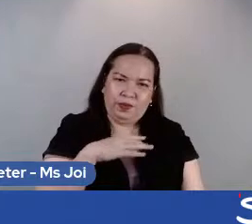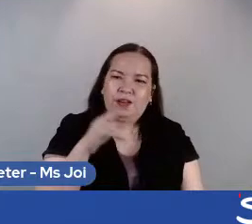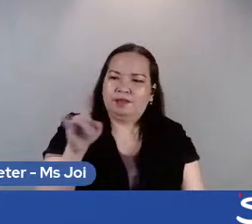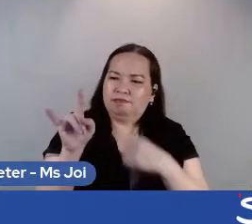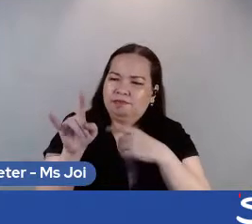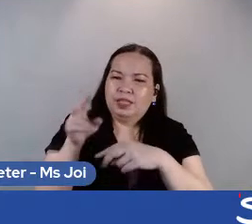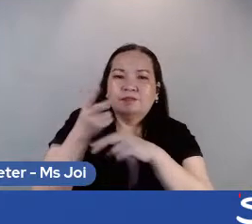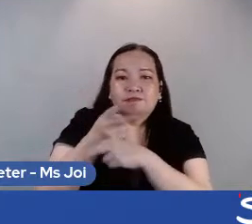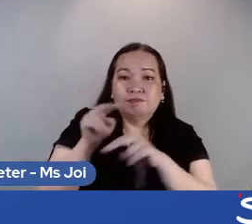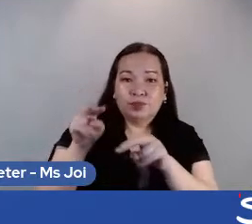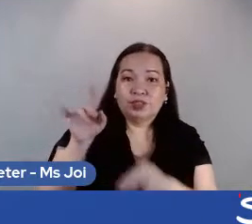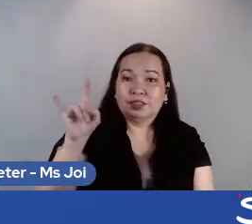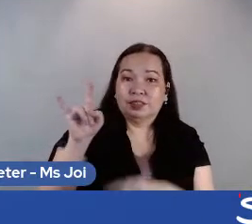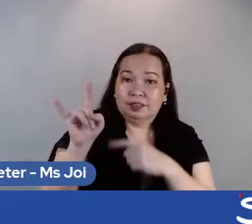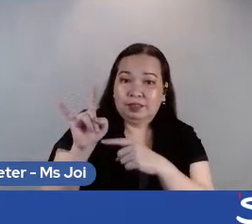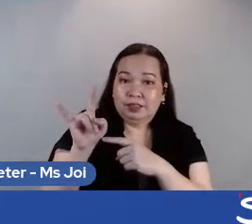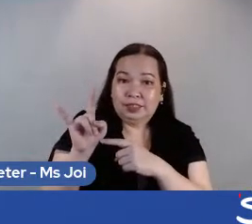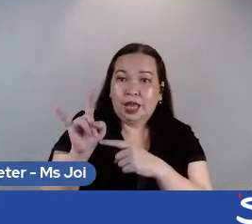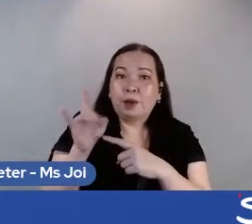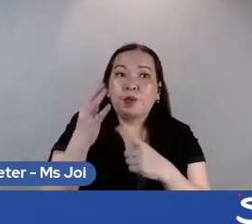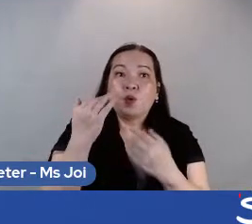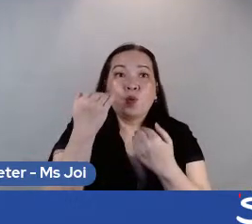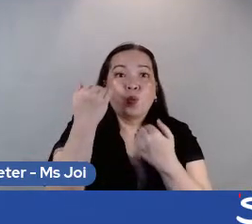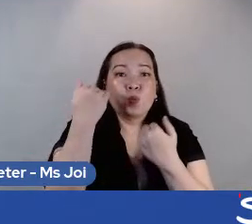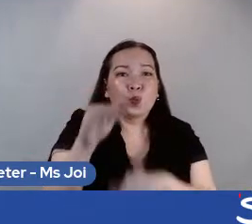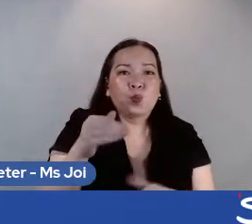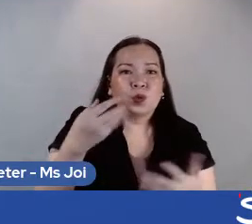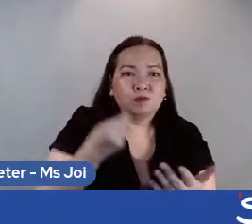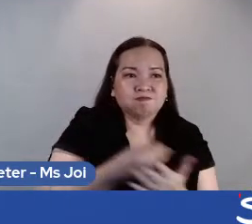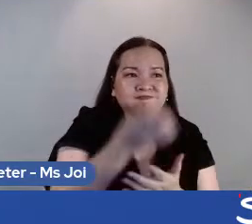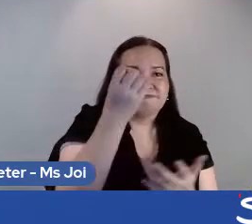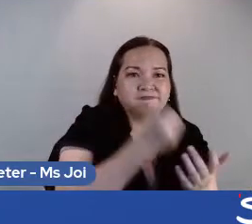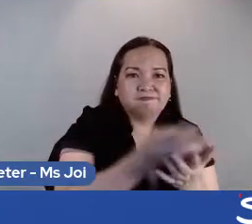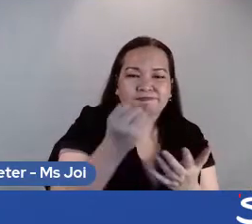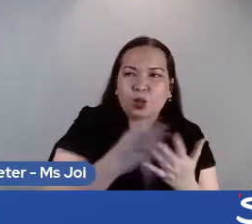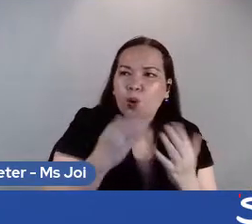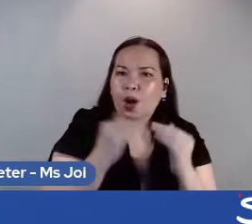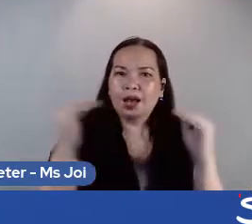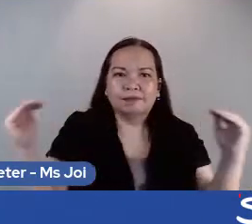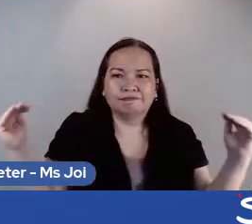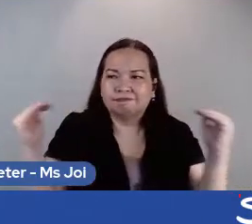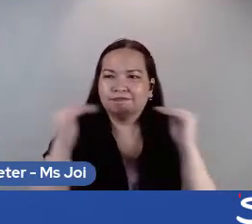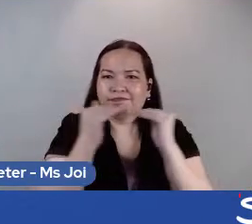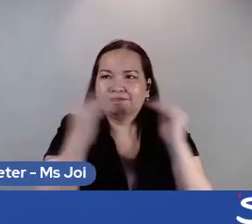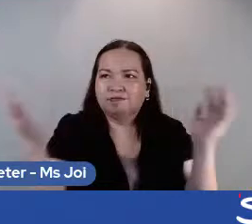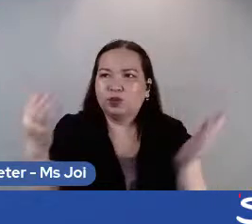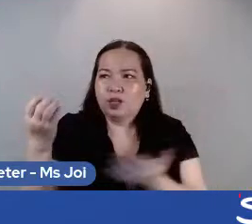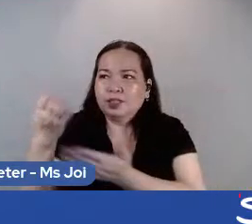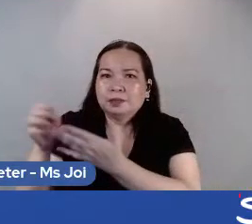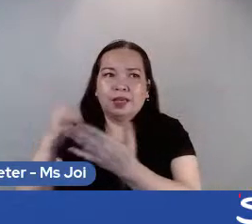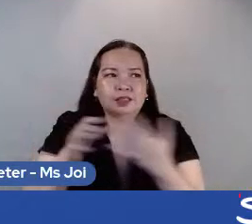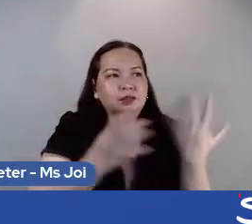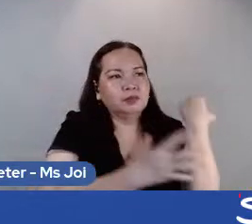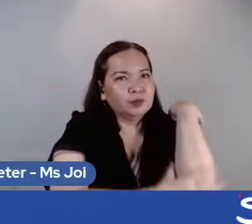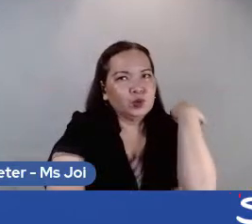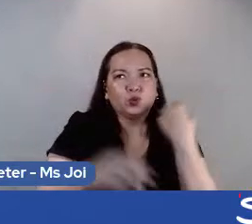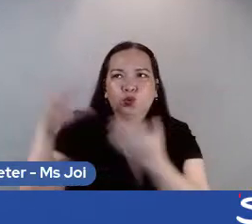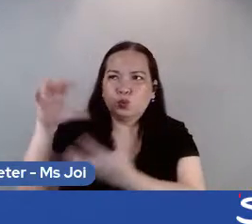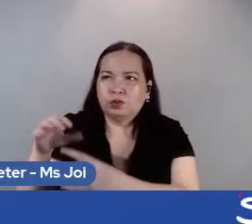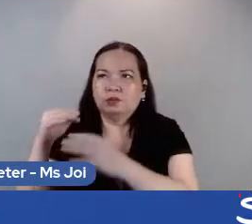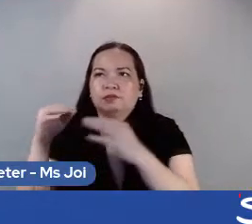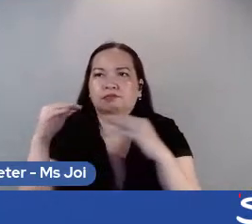advertising because we don't want overspending, because we want to level the playing field. But there are other problems such as